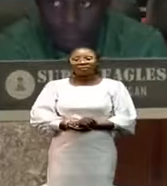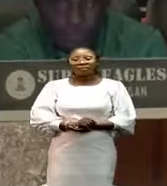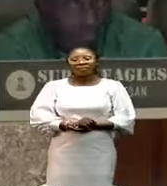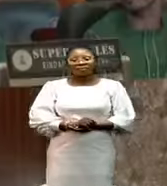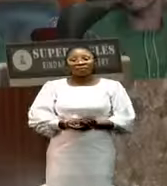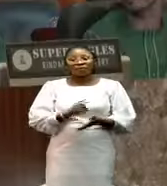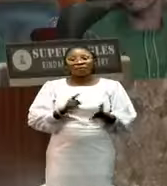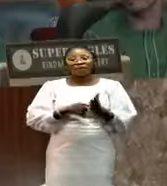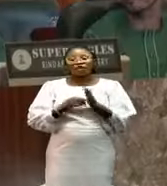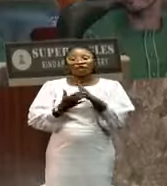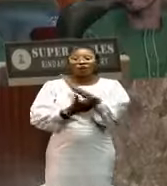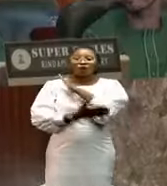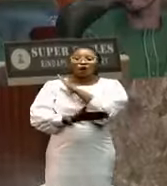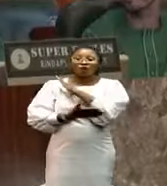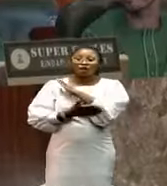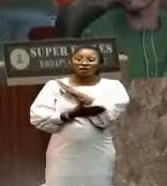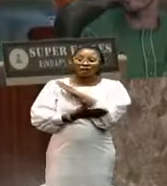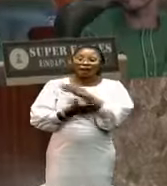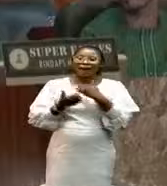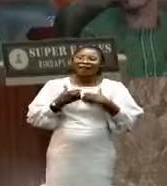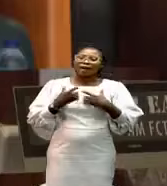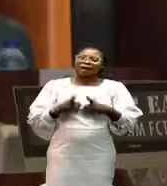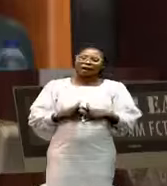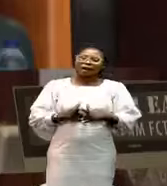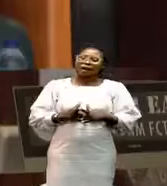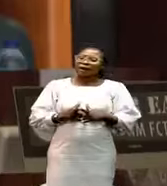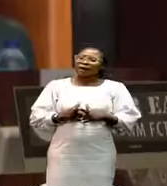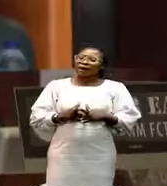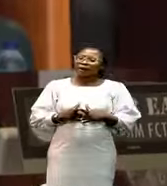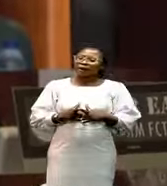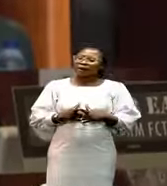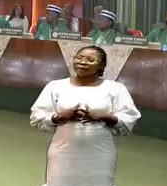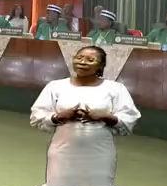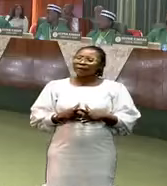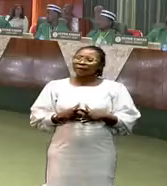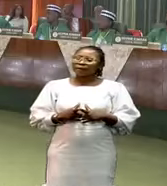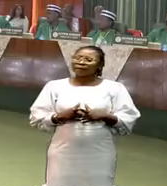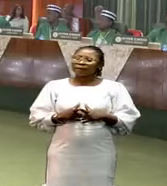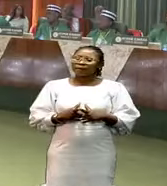This country has a long